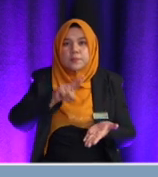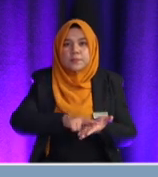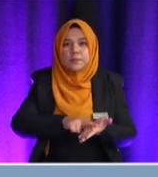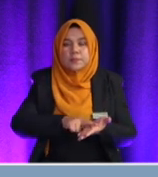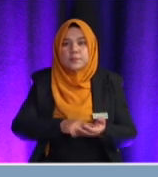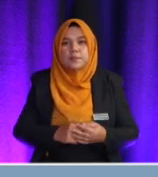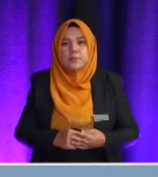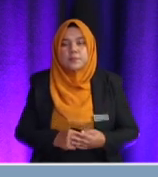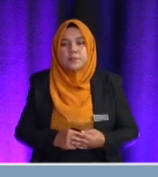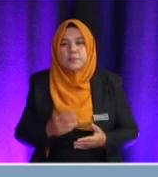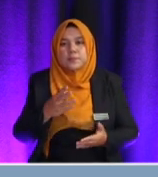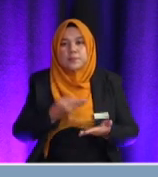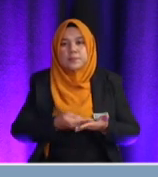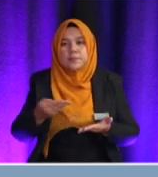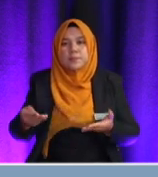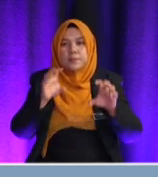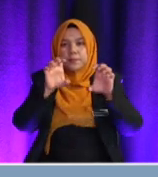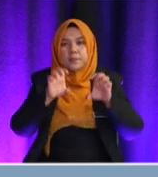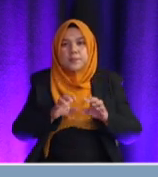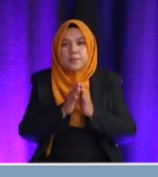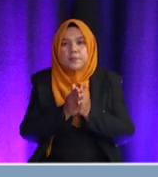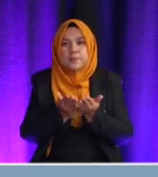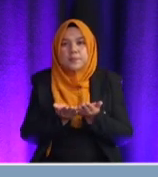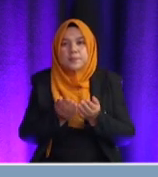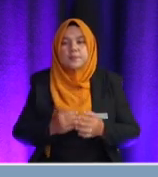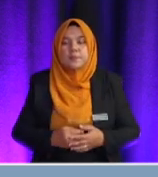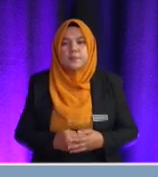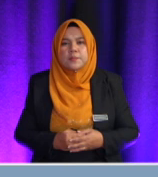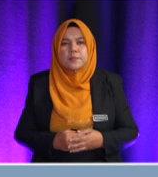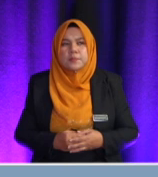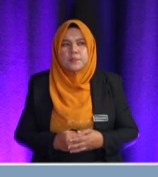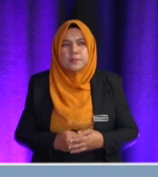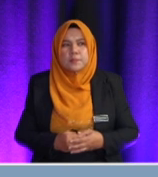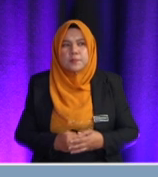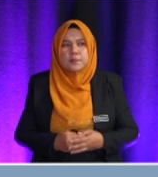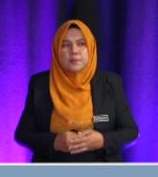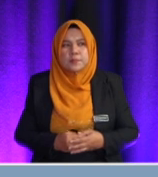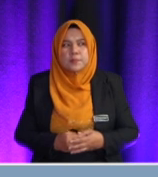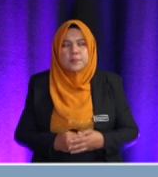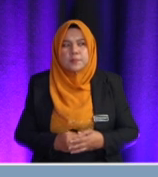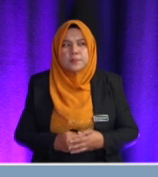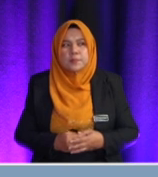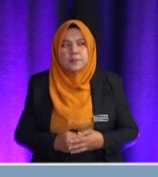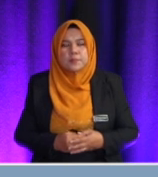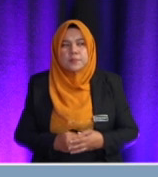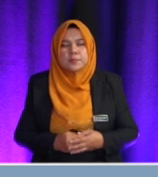buy exercise book and make some practice. Sorry, can you repeat the last one? Yes, what was the last